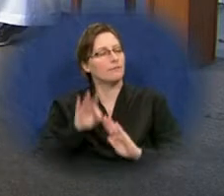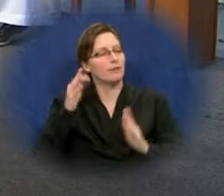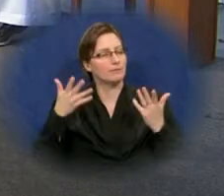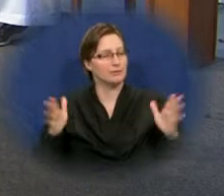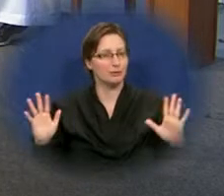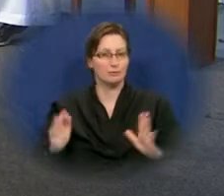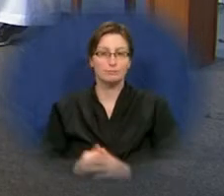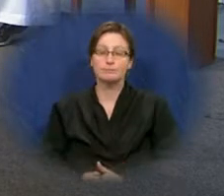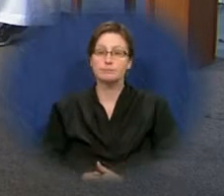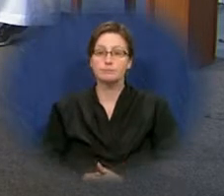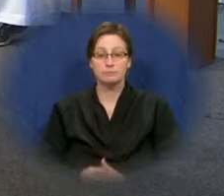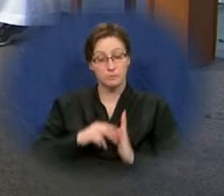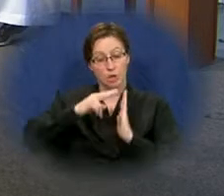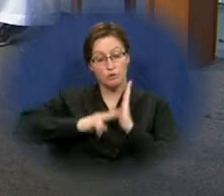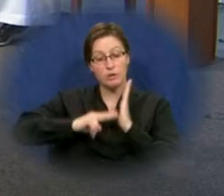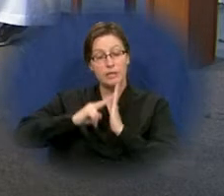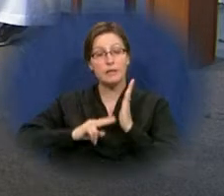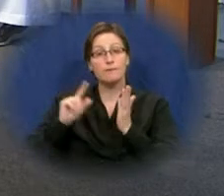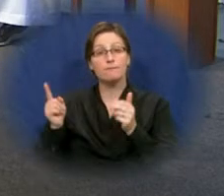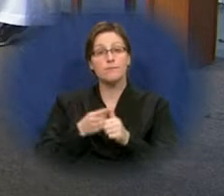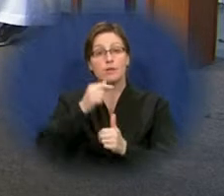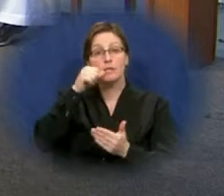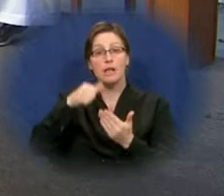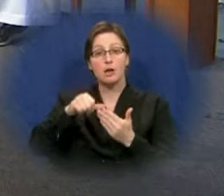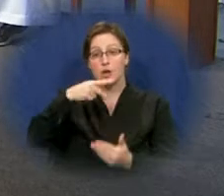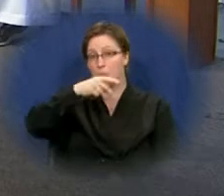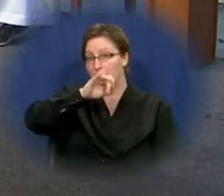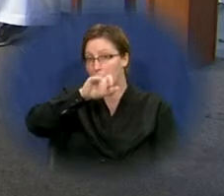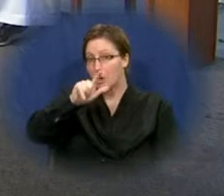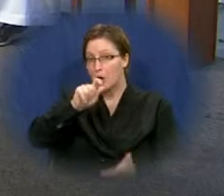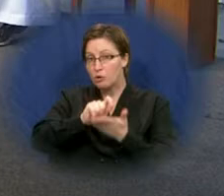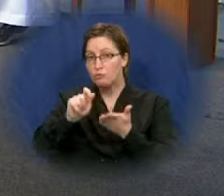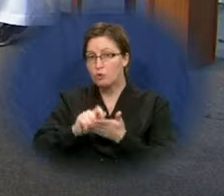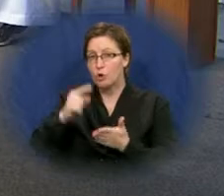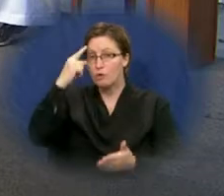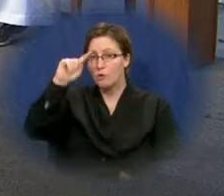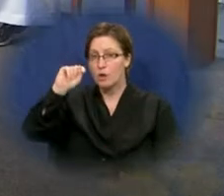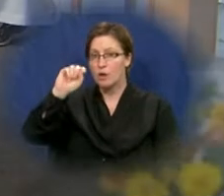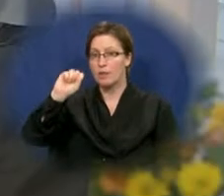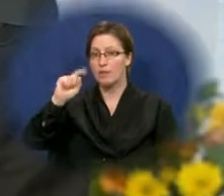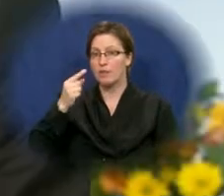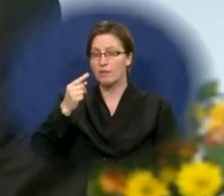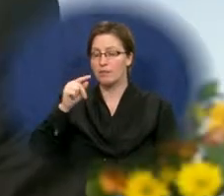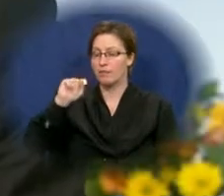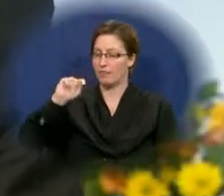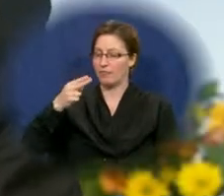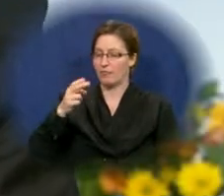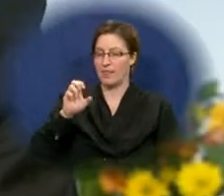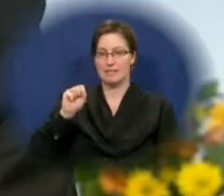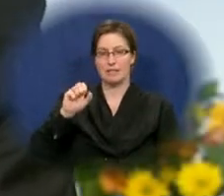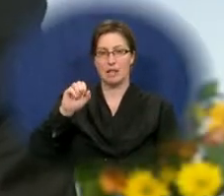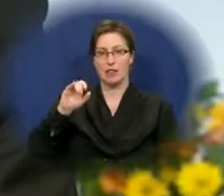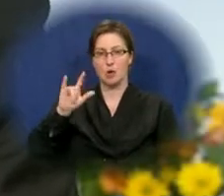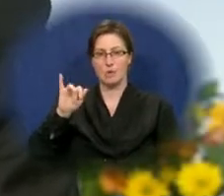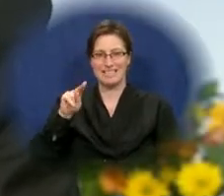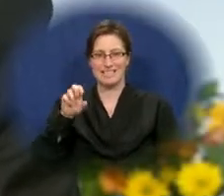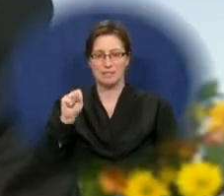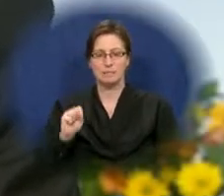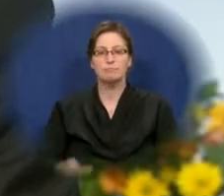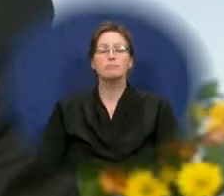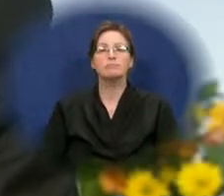A reading from the first letter of St. Paul to the Thessalonians. Brothers and